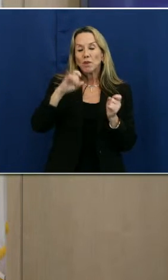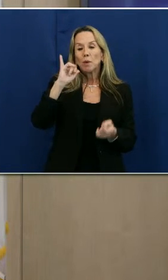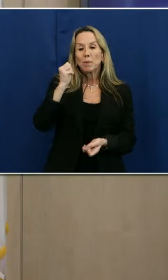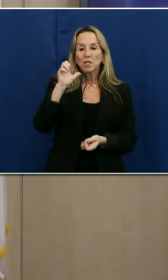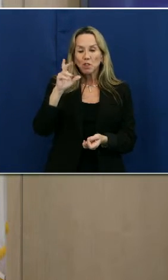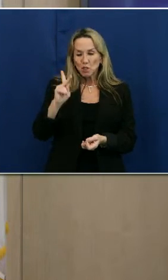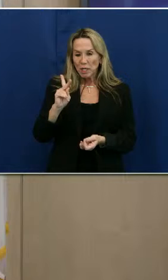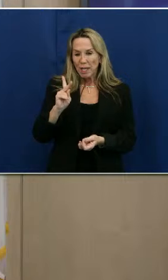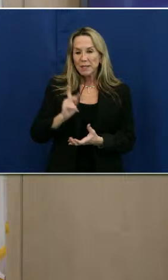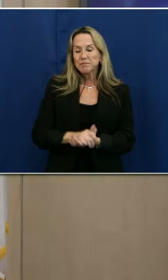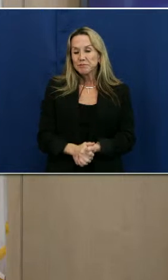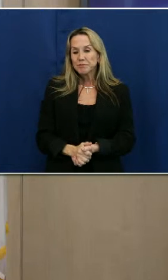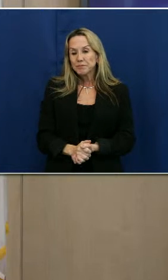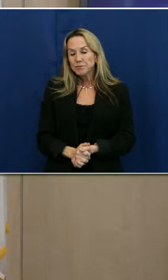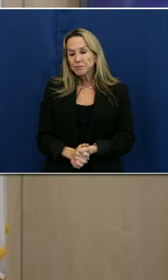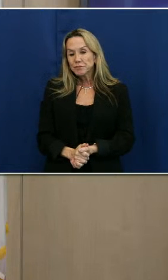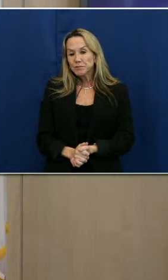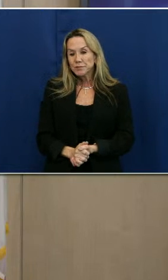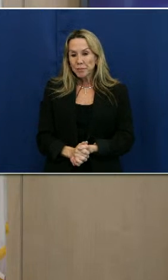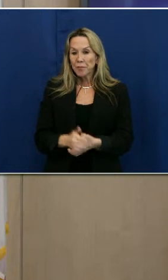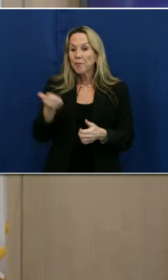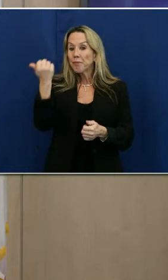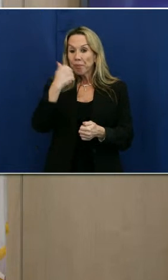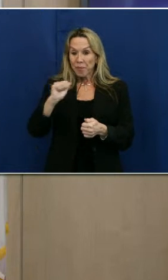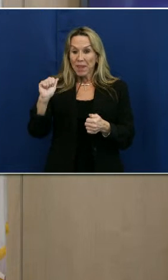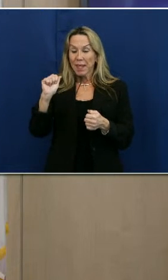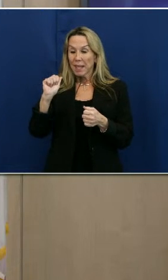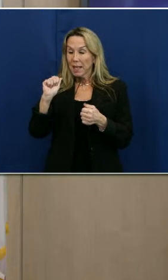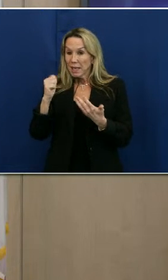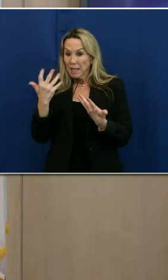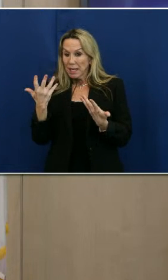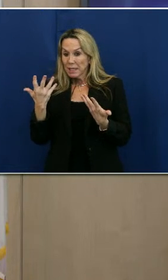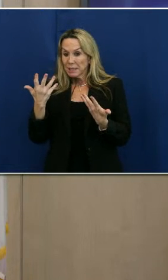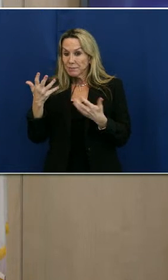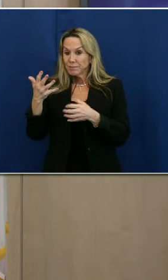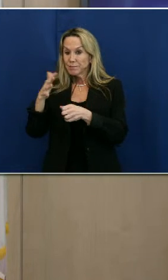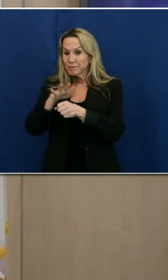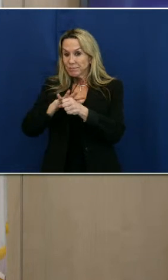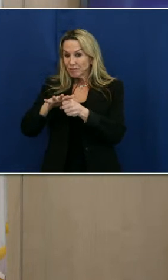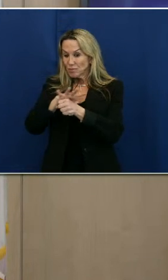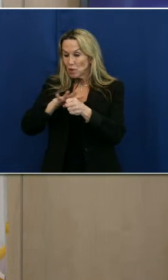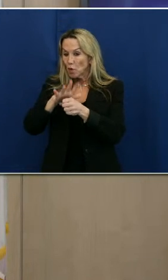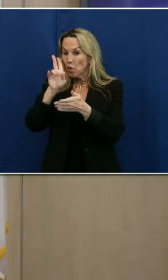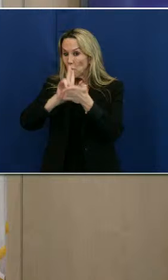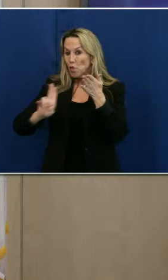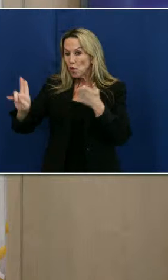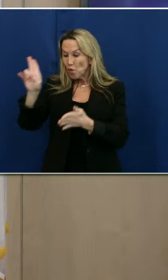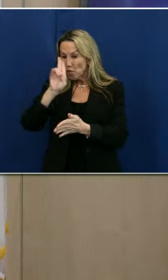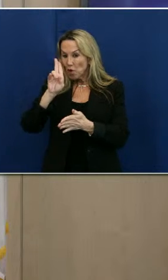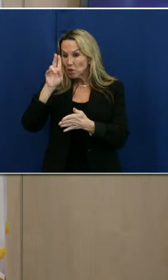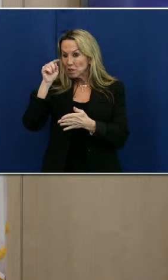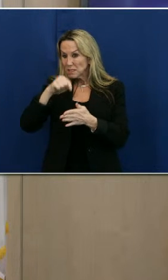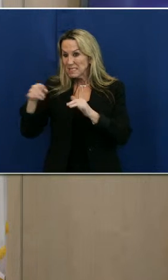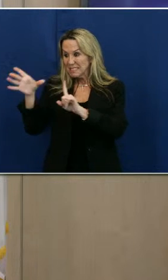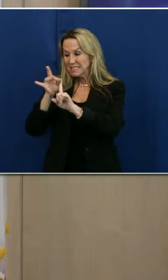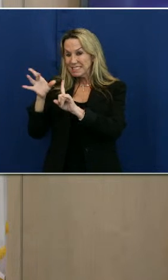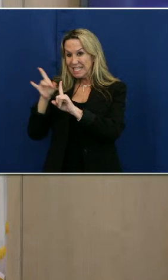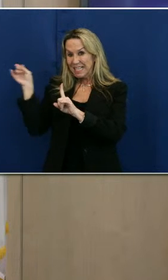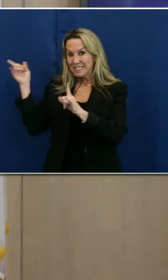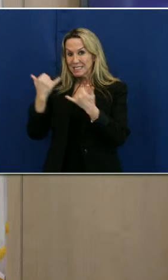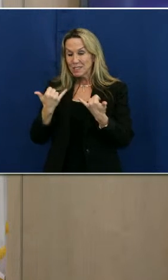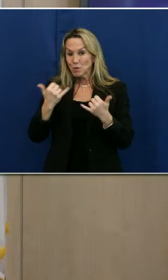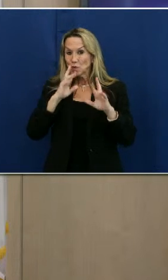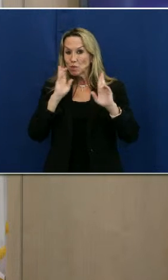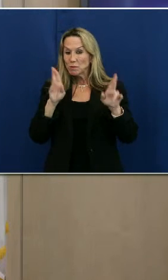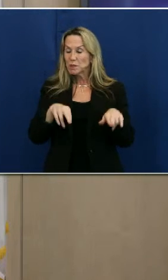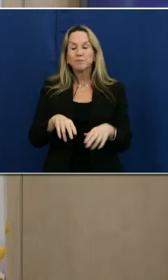of today's cases come from local universities, is the first question he's asking. So no, none of today's cases come from